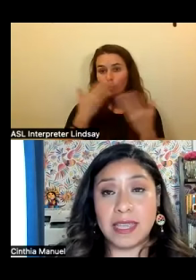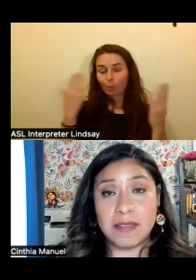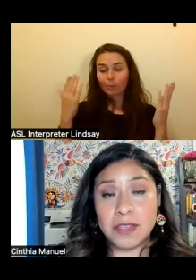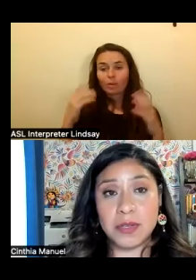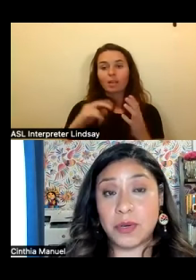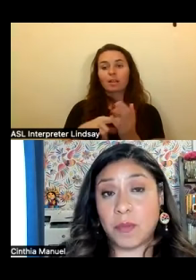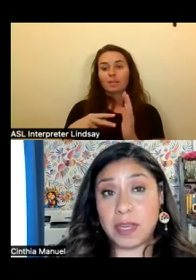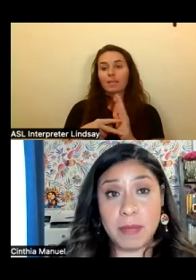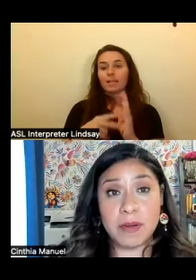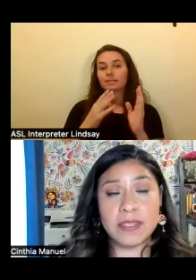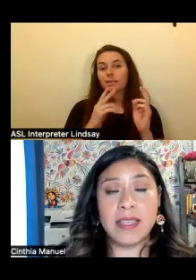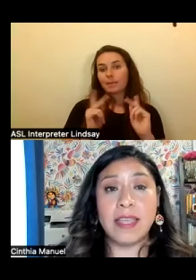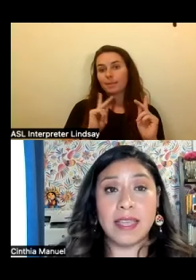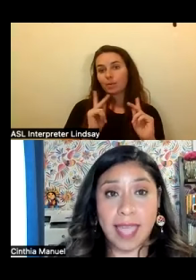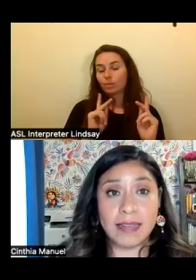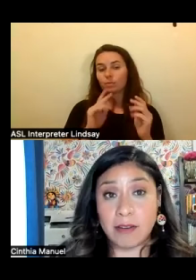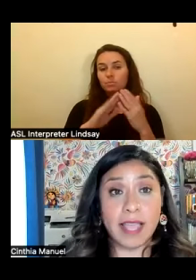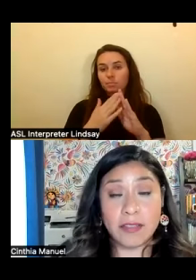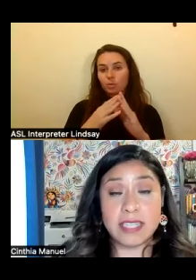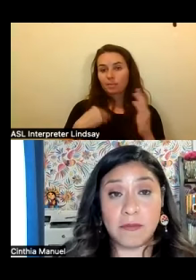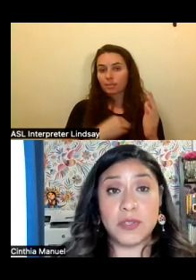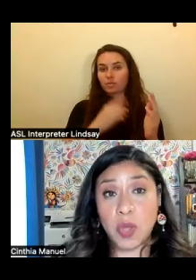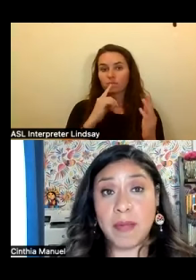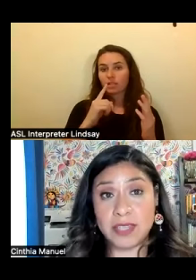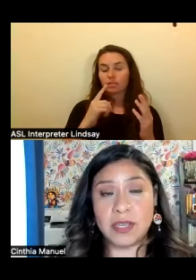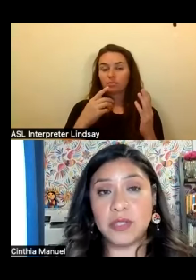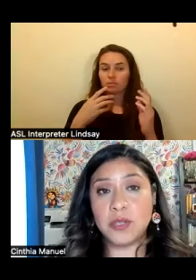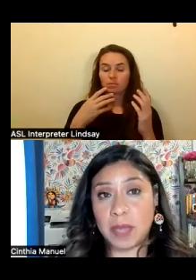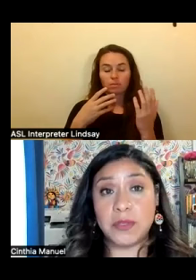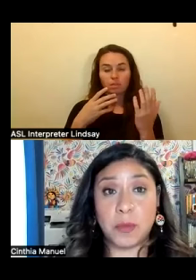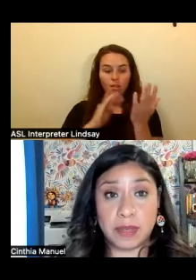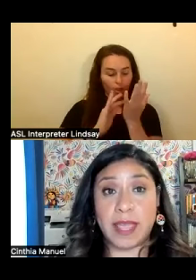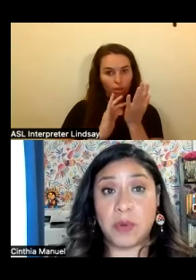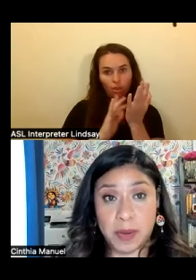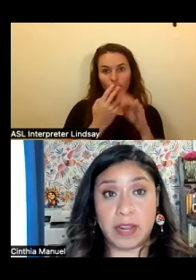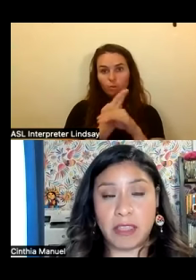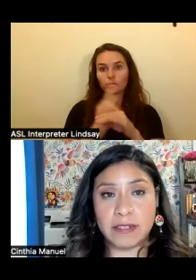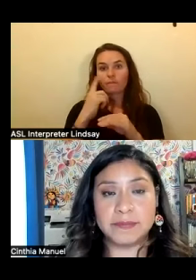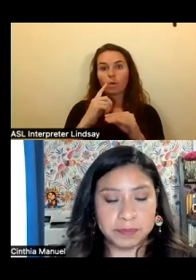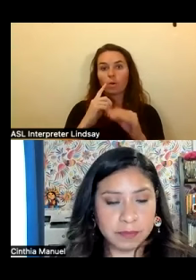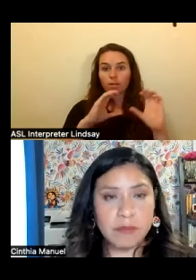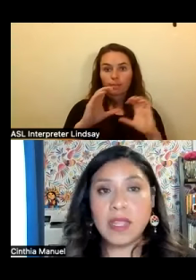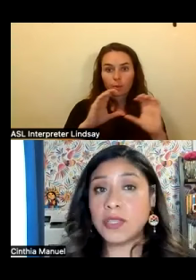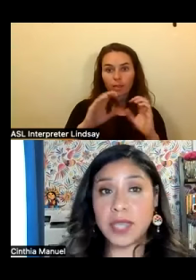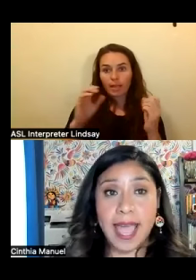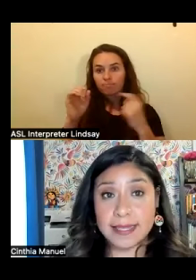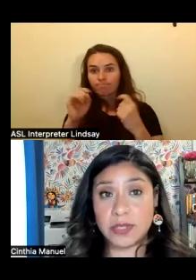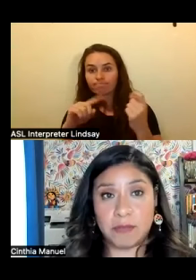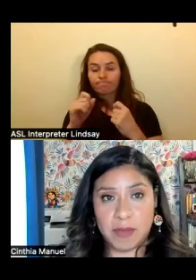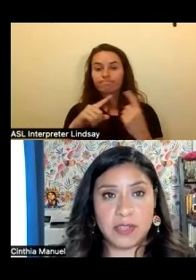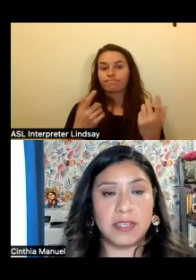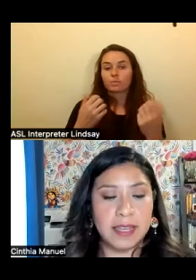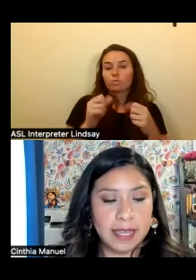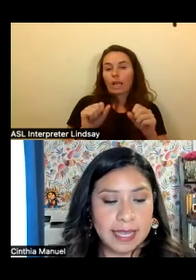Sometimes individuals or community members can't rely on their cell phones so much to be able to communicate with one another, to get access